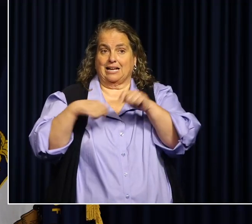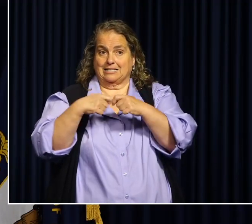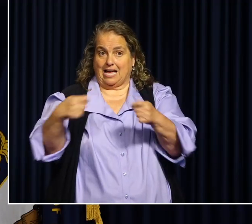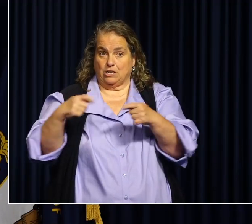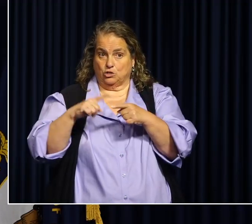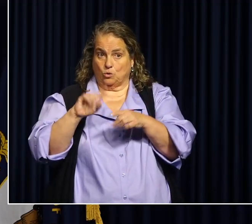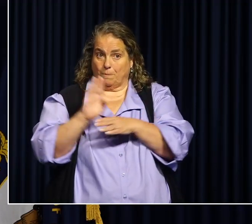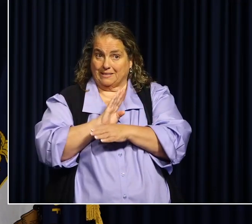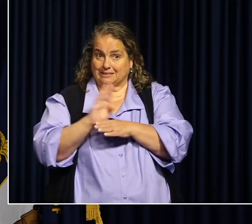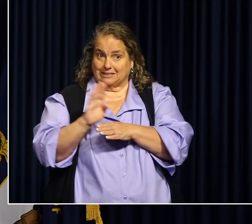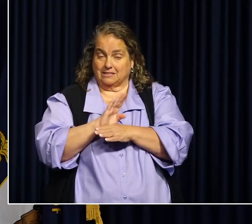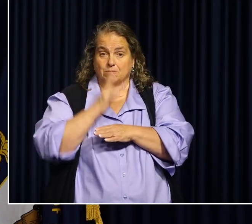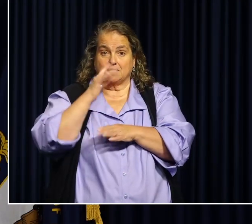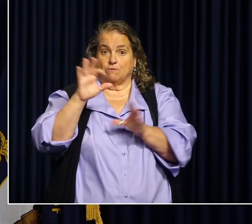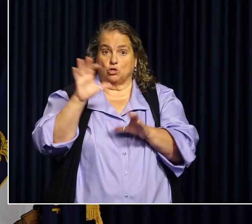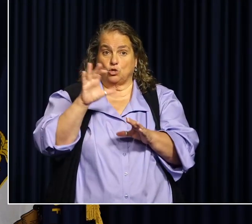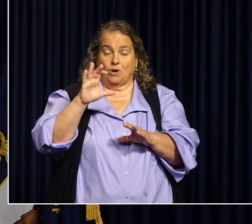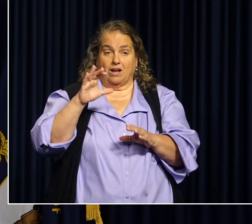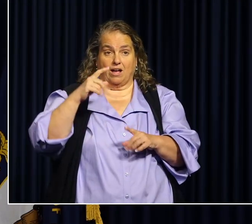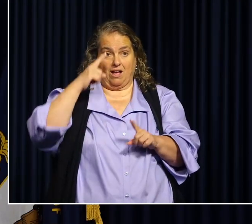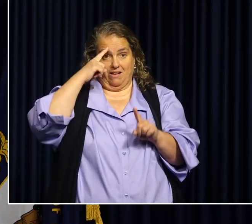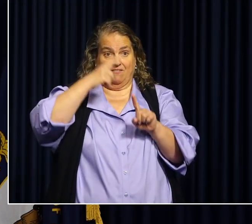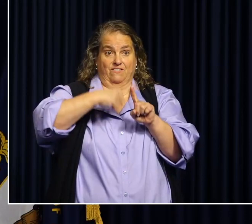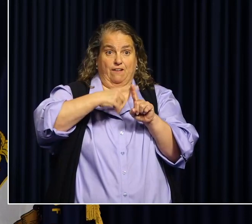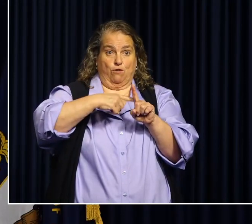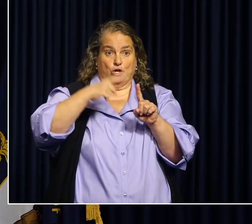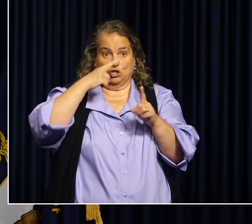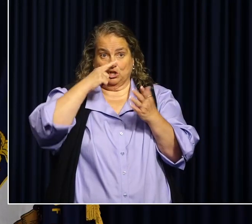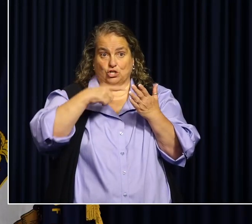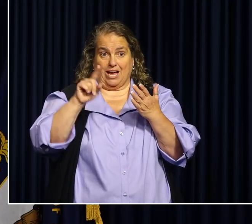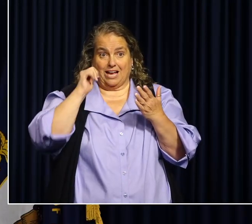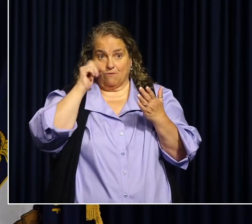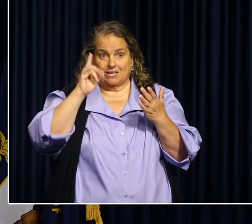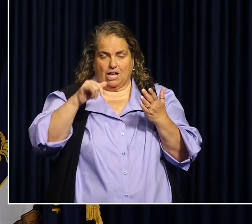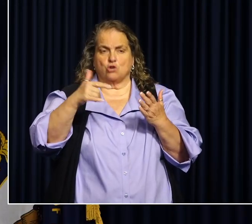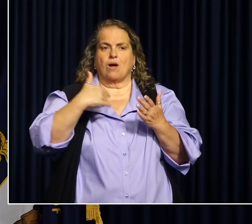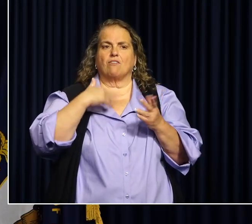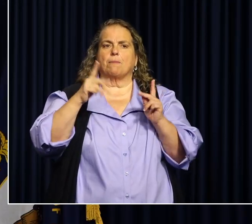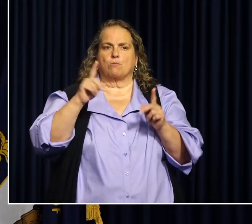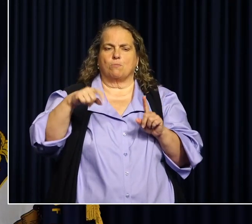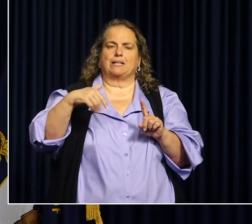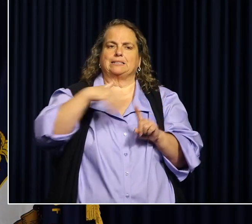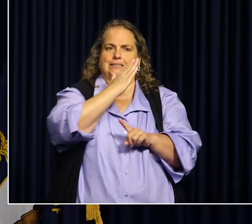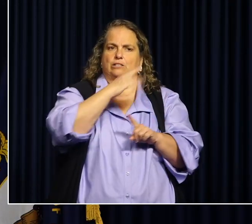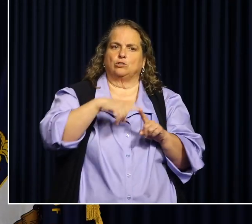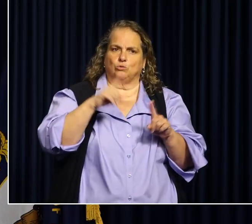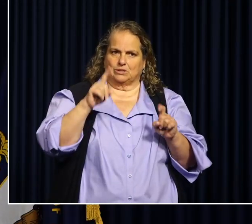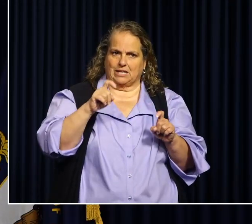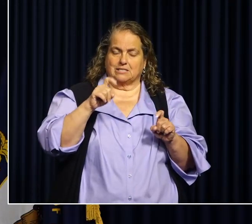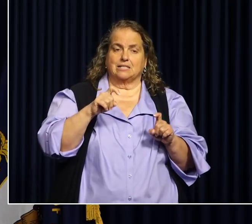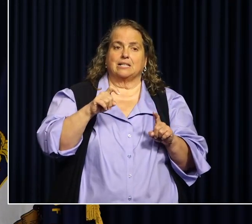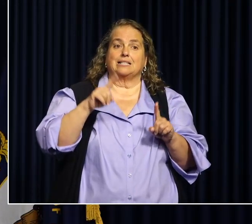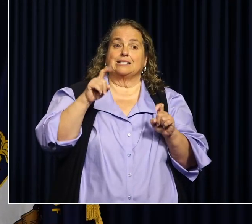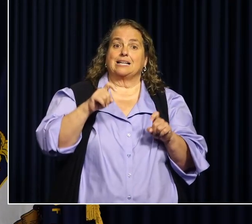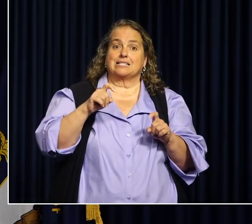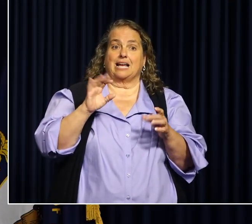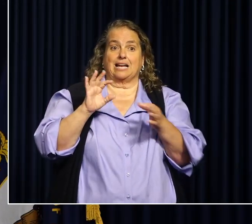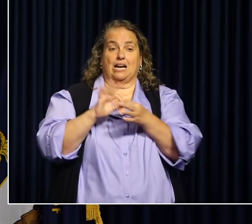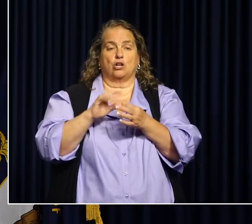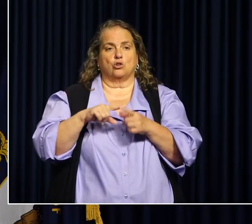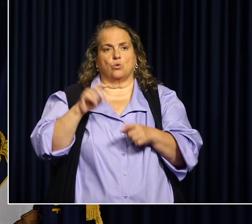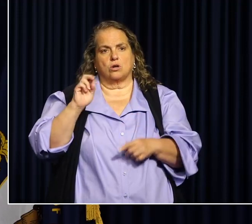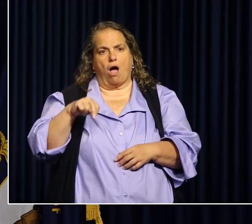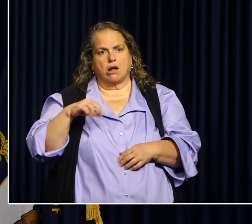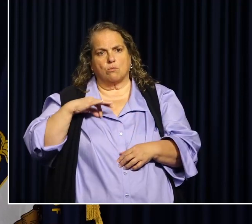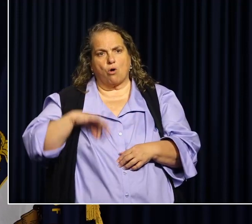businesses, because if you're doing a fever check now every day, you're going to have people that you need to send to get tested. Testing connected to nonprofits, to